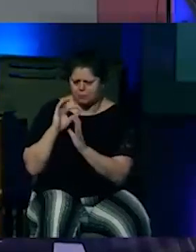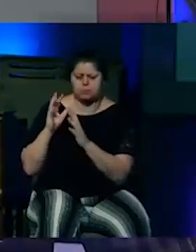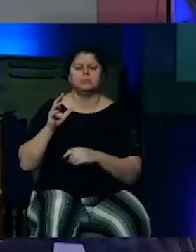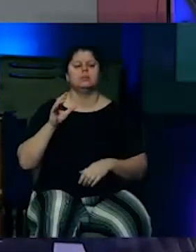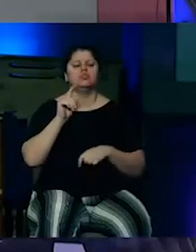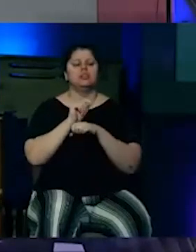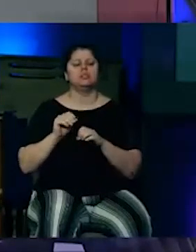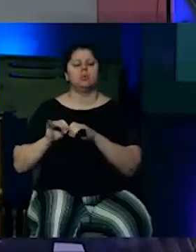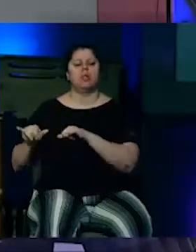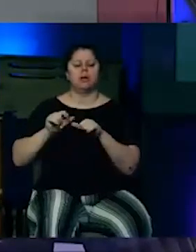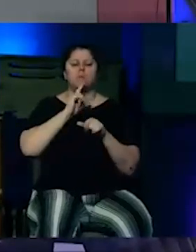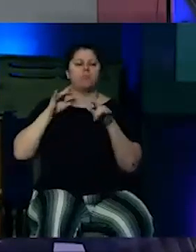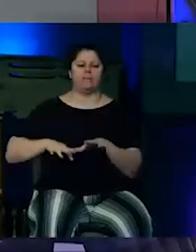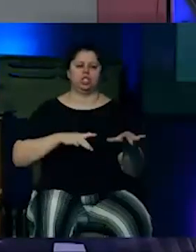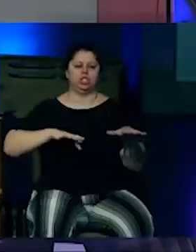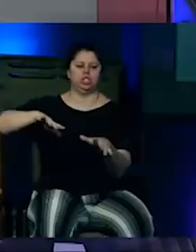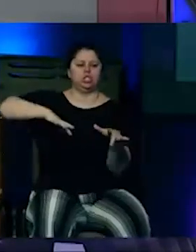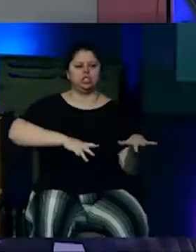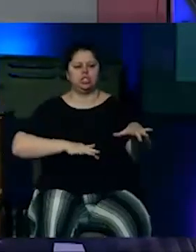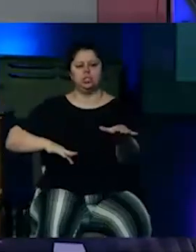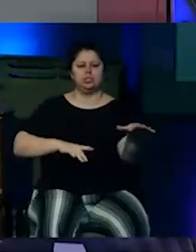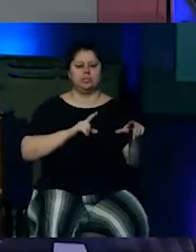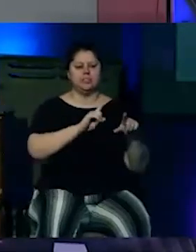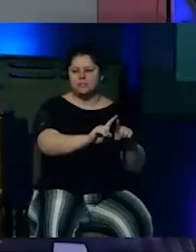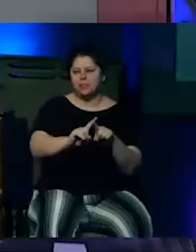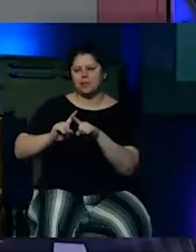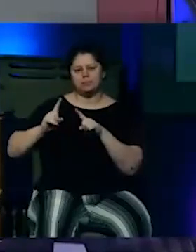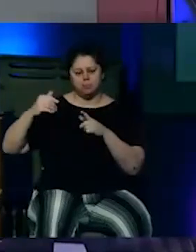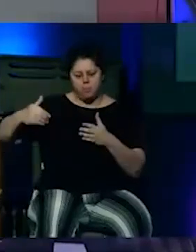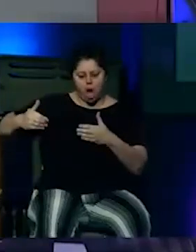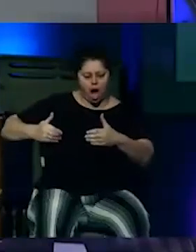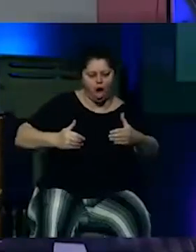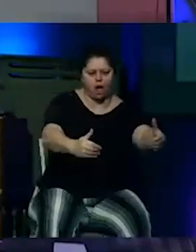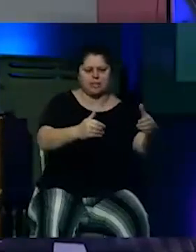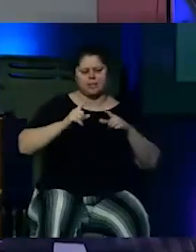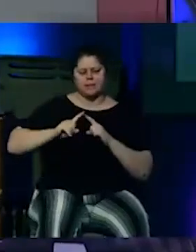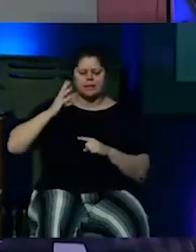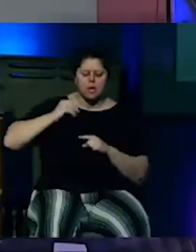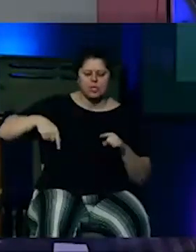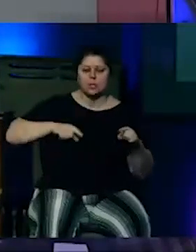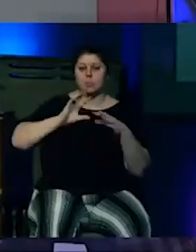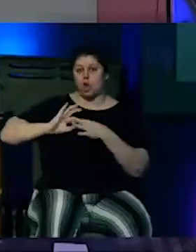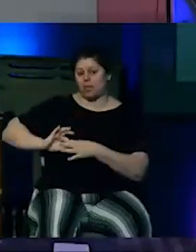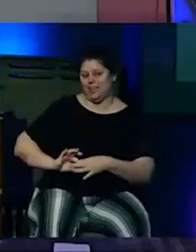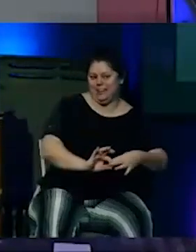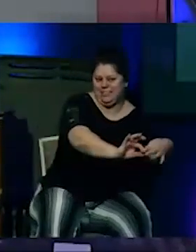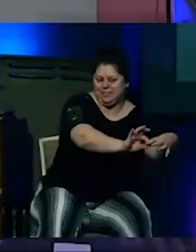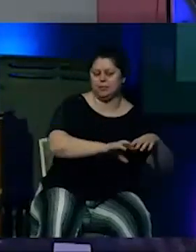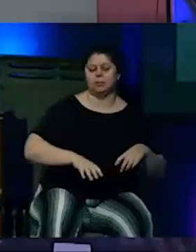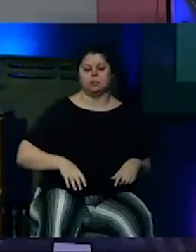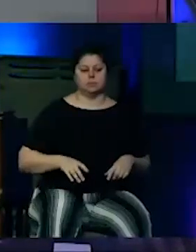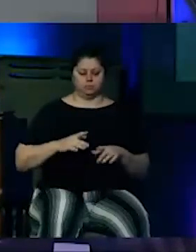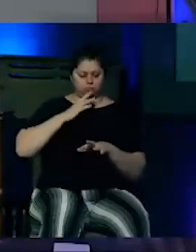river, right? And there's all these different kinds of the river at different points and experiences. They're all connected though. But can you say that one part